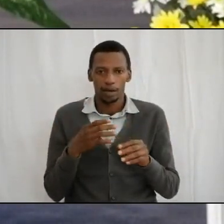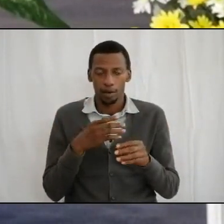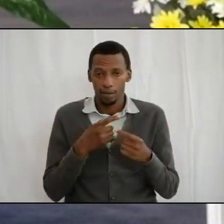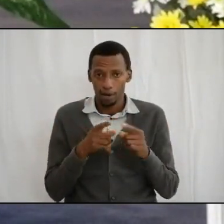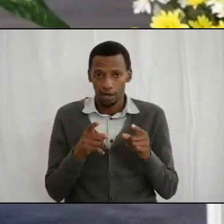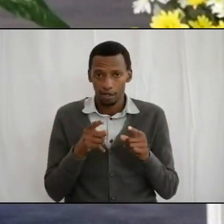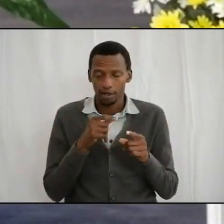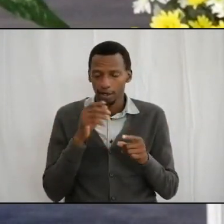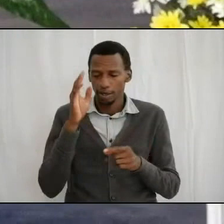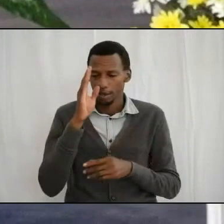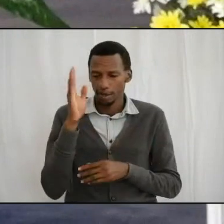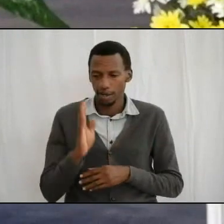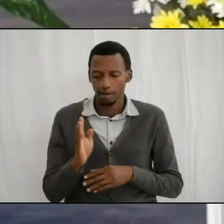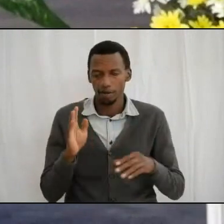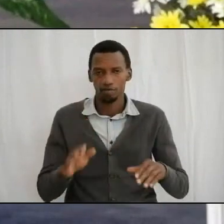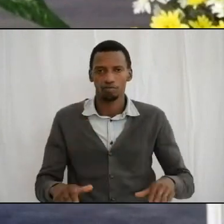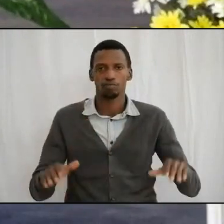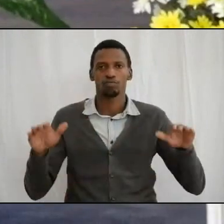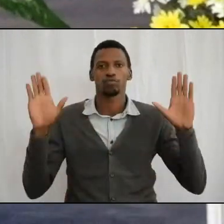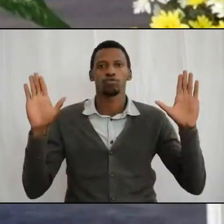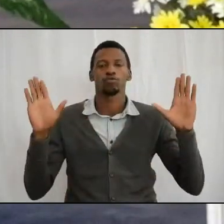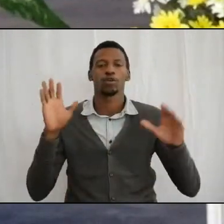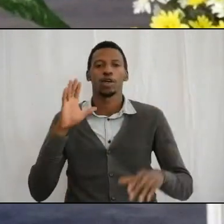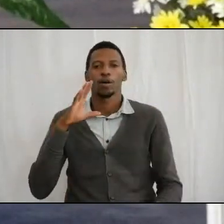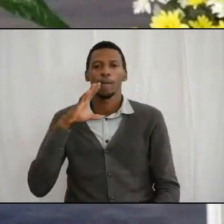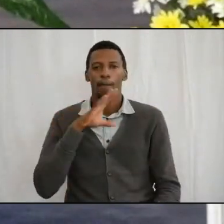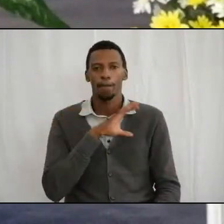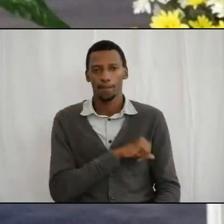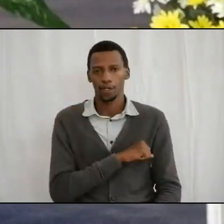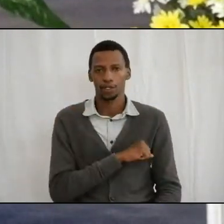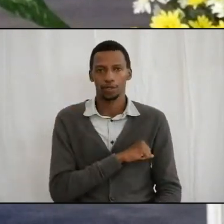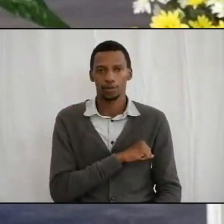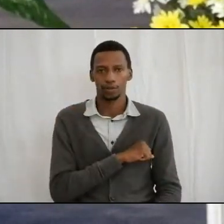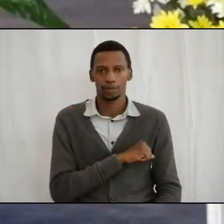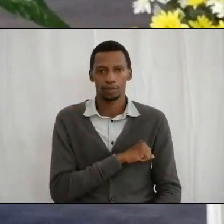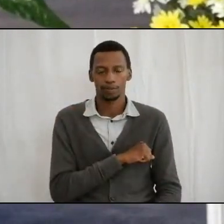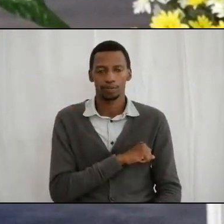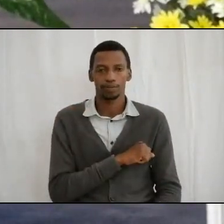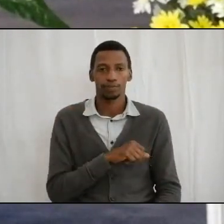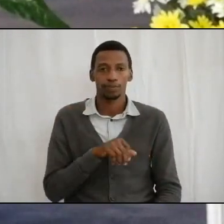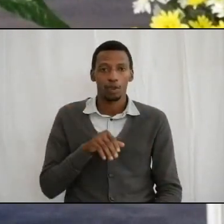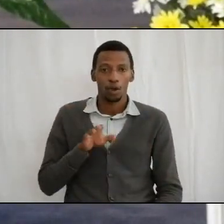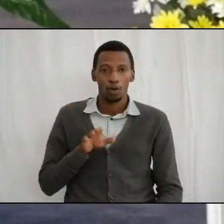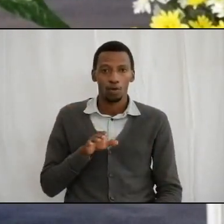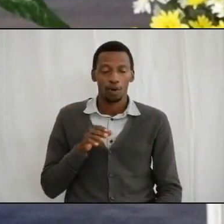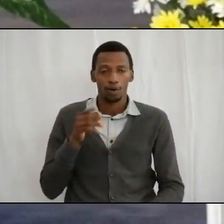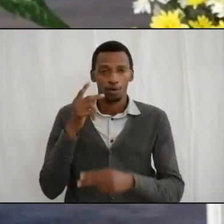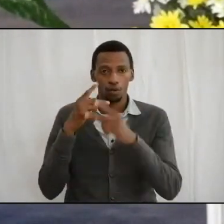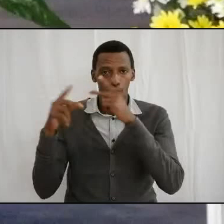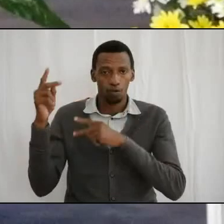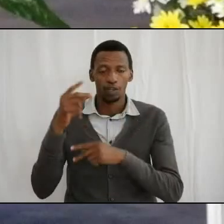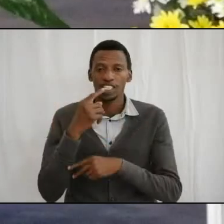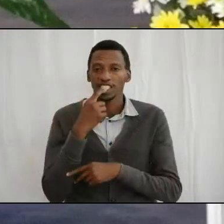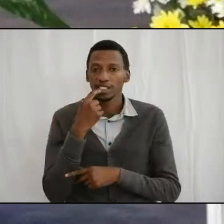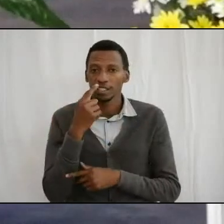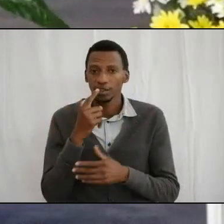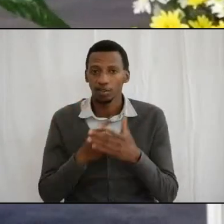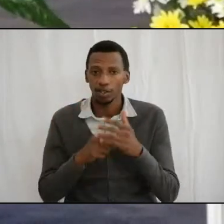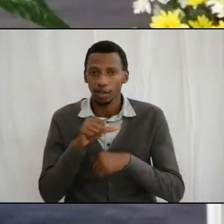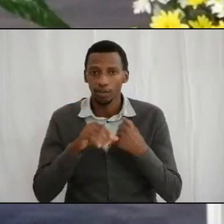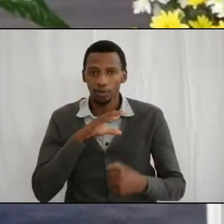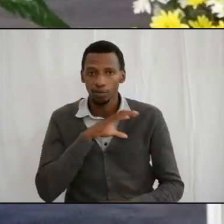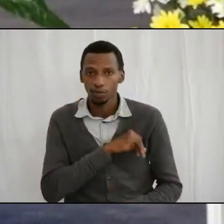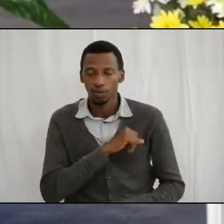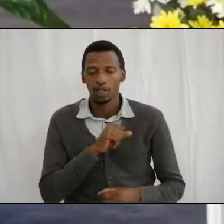they don't give up. They persevere. Ellen White on perseverance said, "We can do nothing